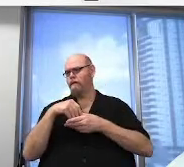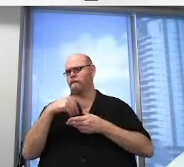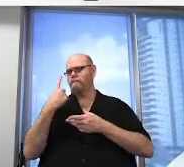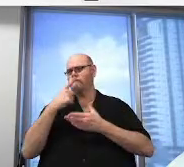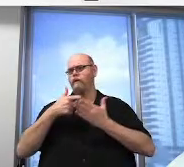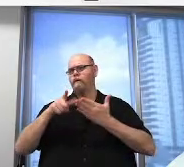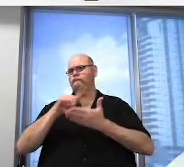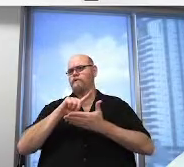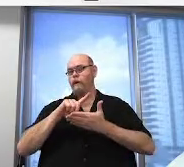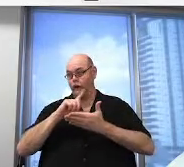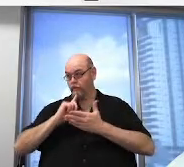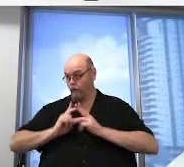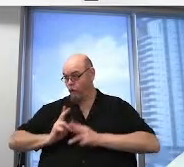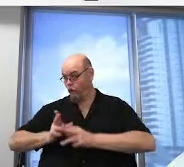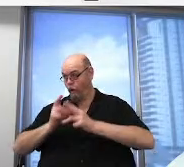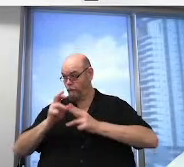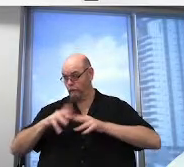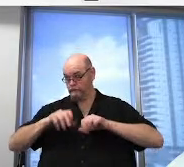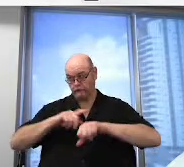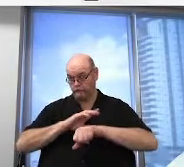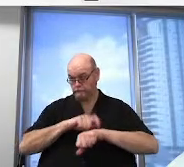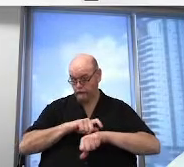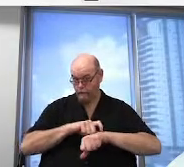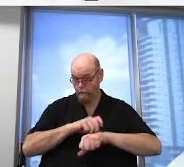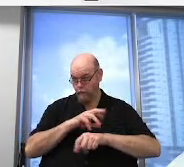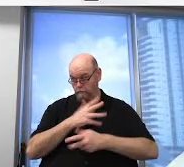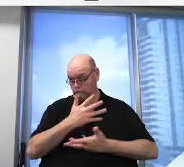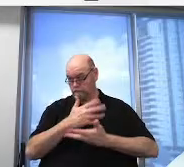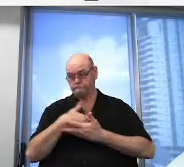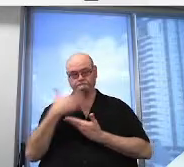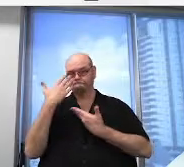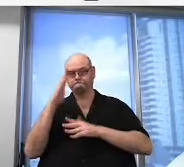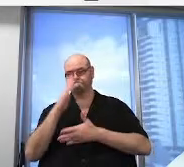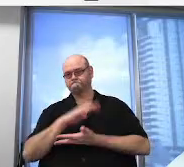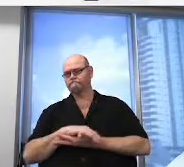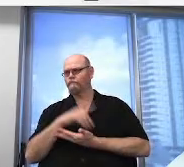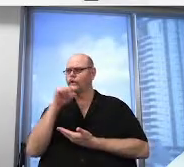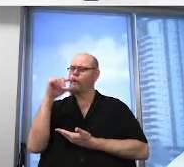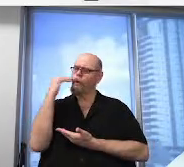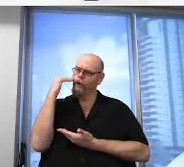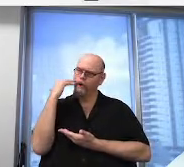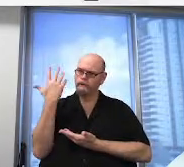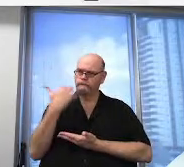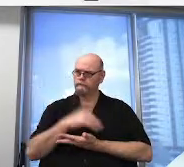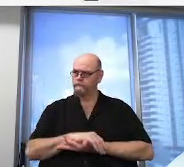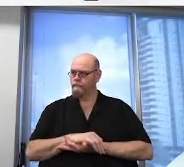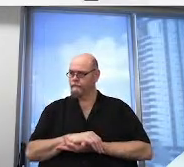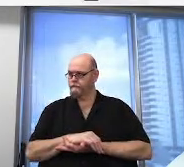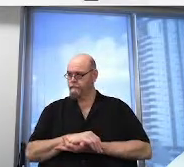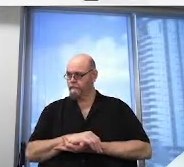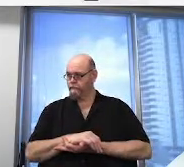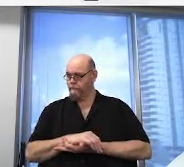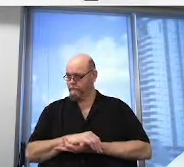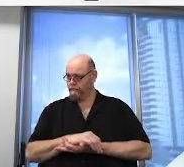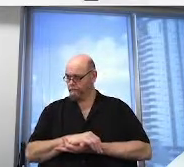and Federation right now for review. Well, are they hurrying or are they taking their time? Do you know? I don't know. Well, who